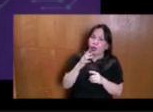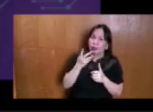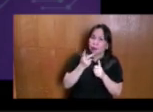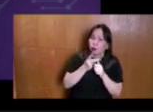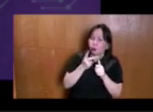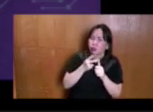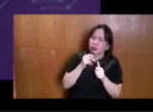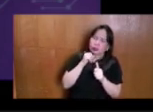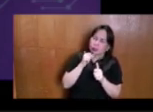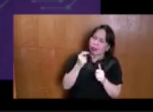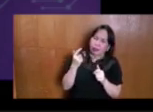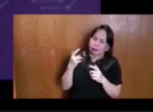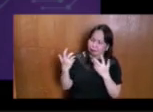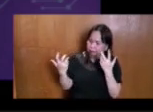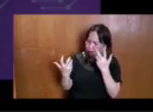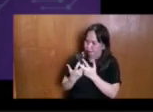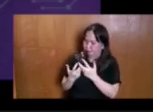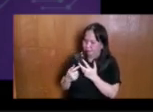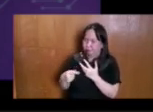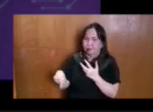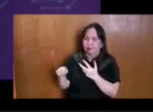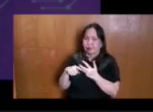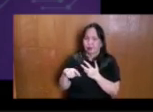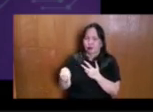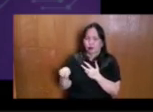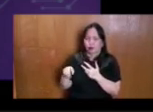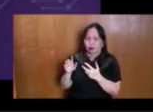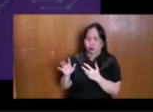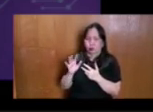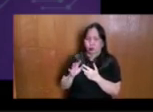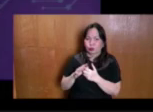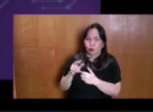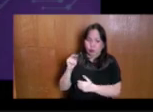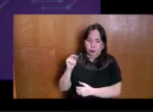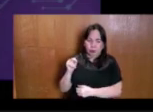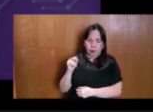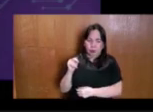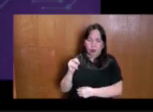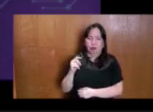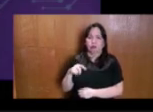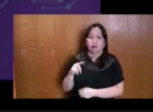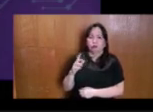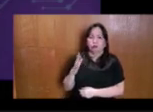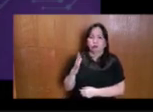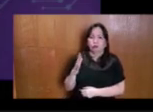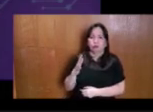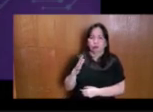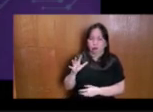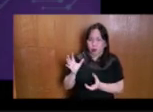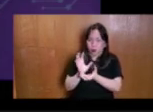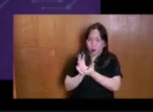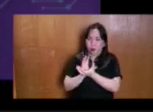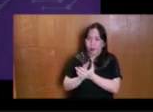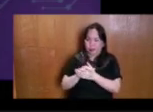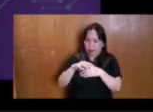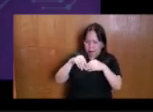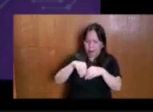may not really be boding well with the needs of underground.